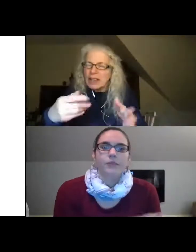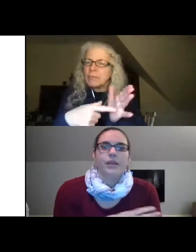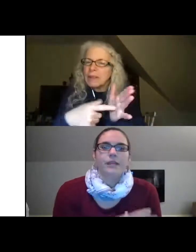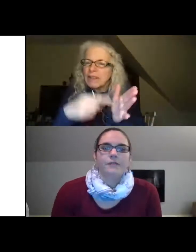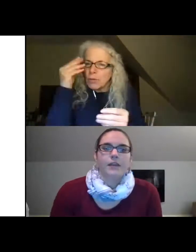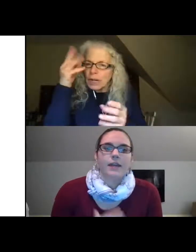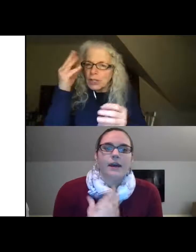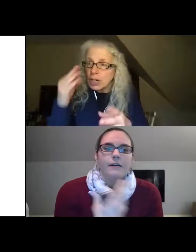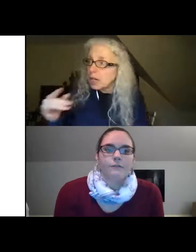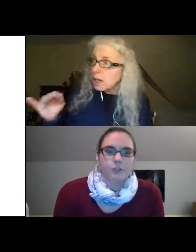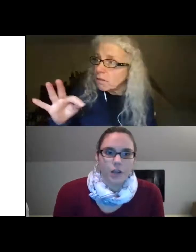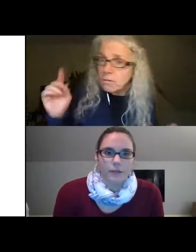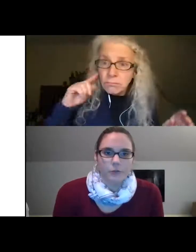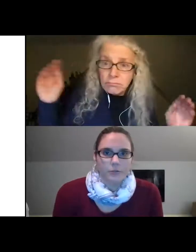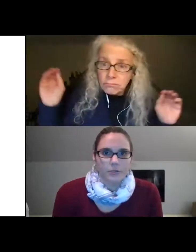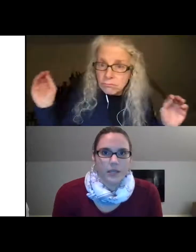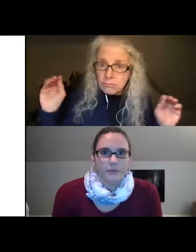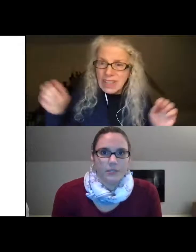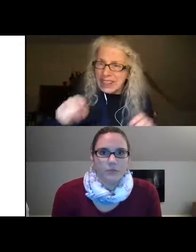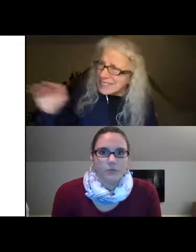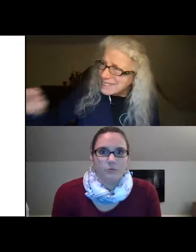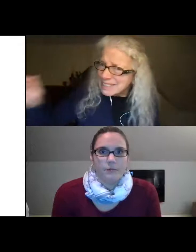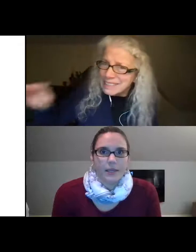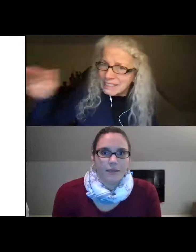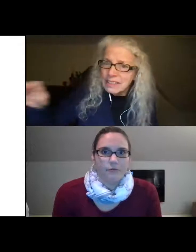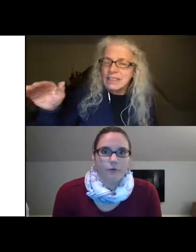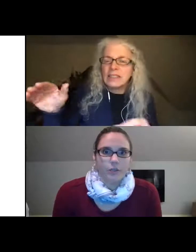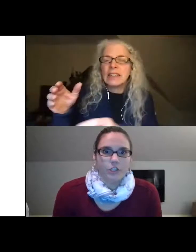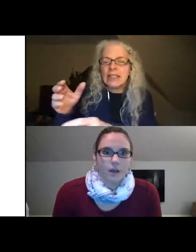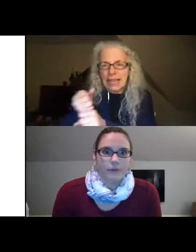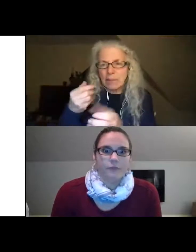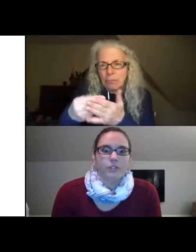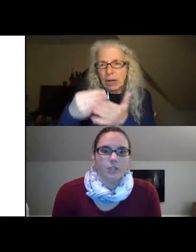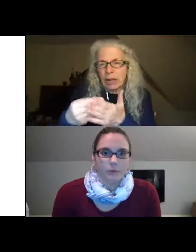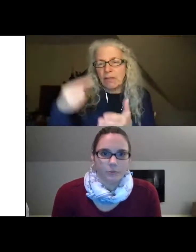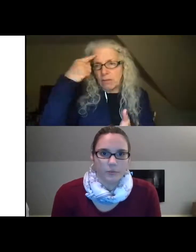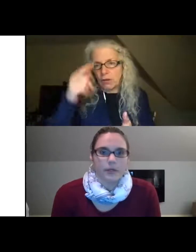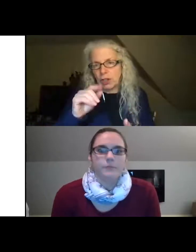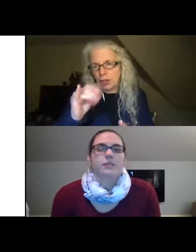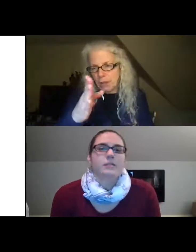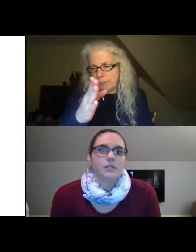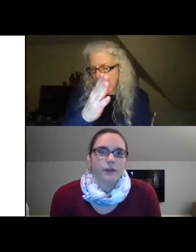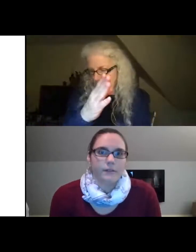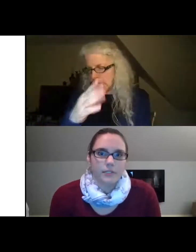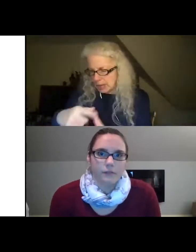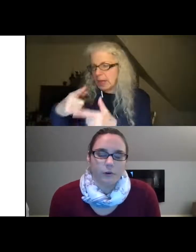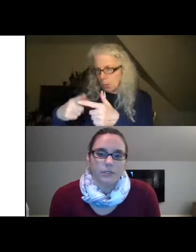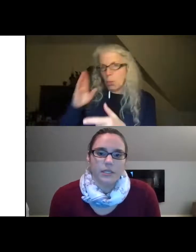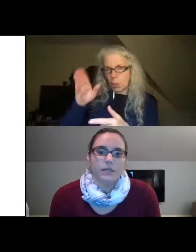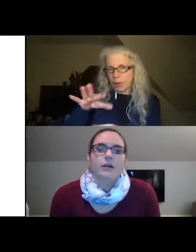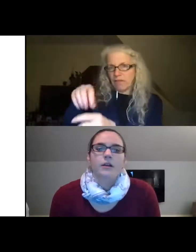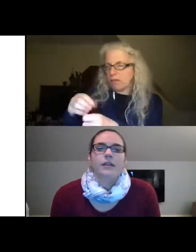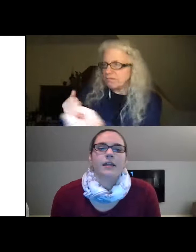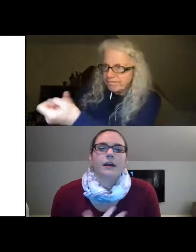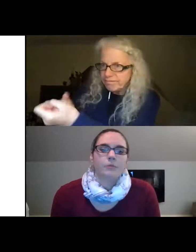do. And if they have tried multiple times to be paid for a job and have reached out multiple times and still are having